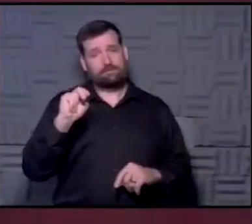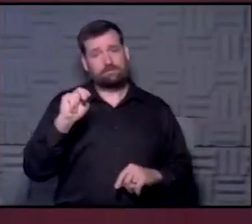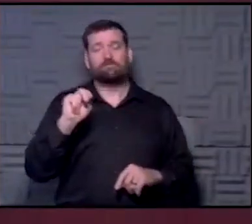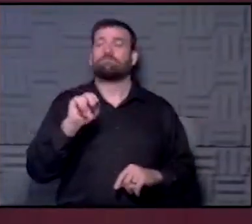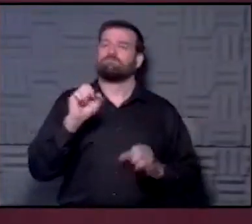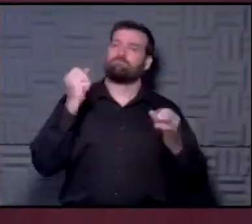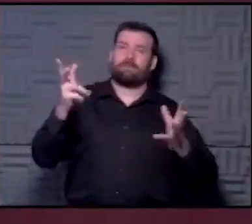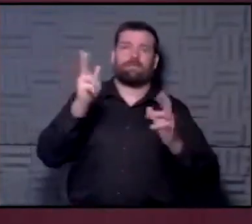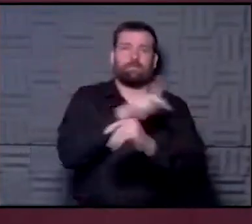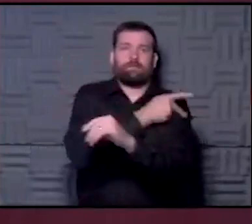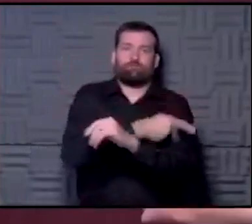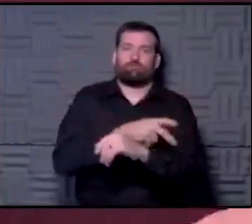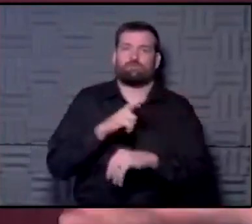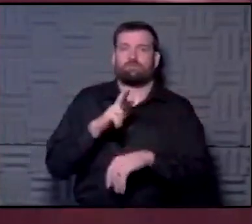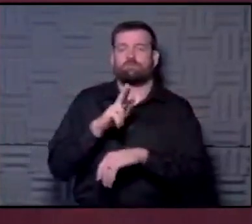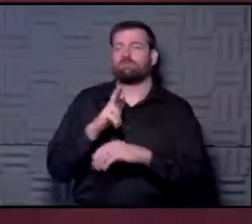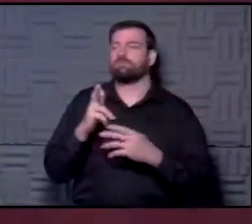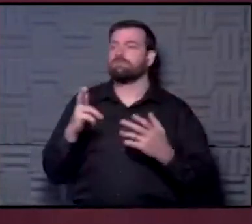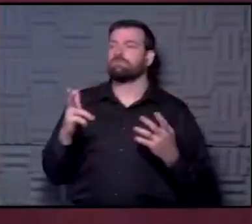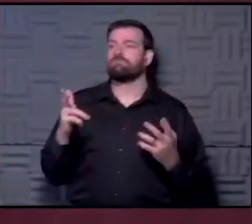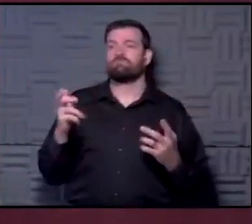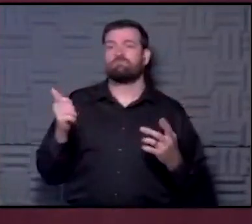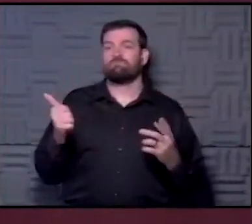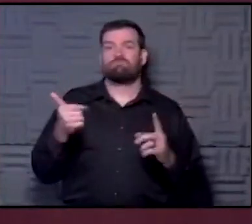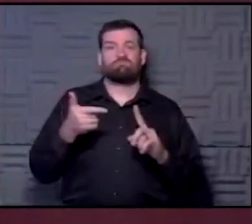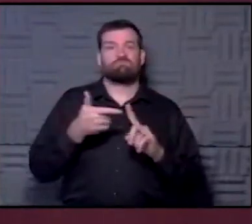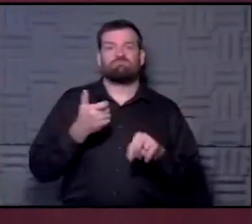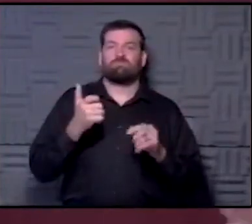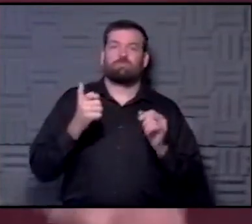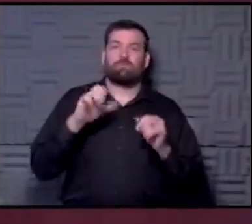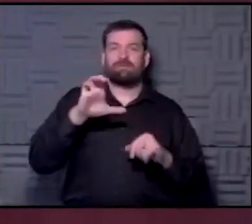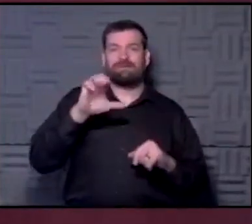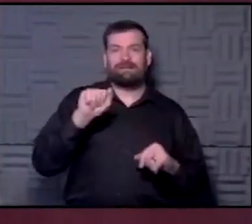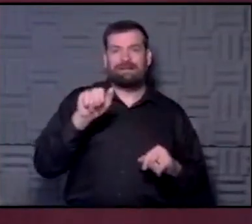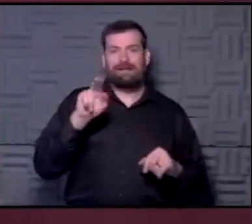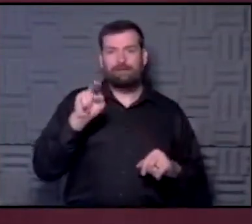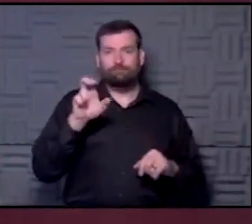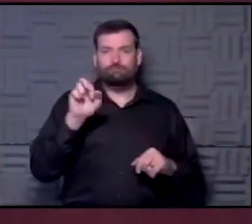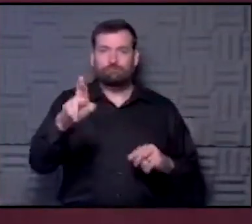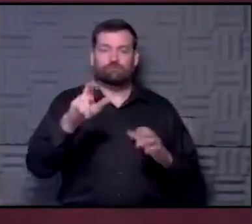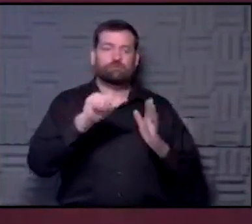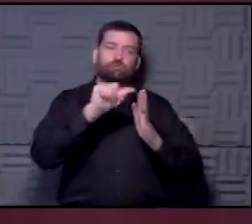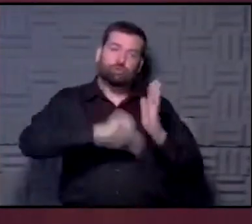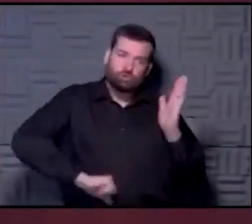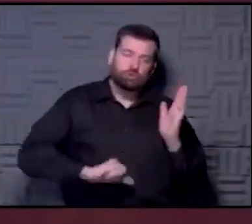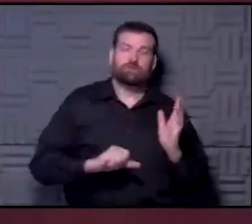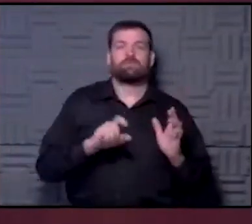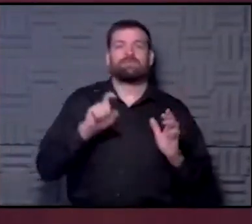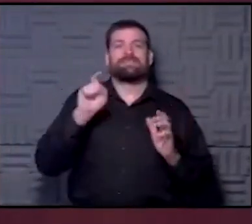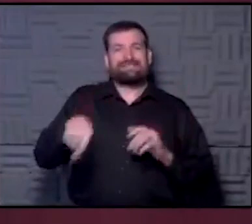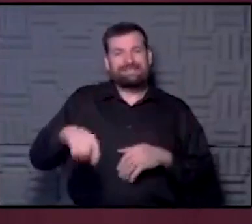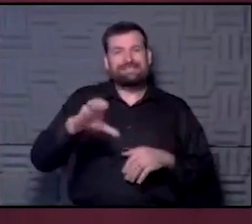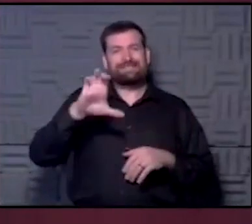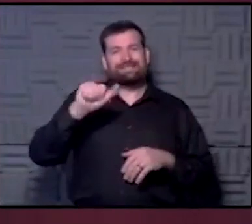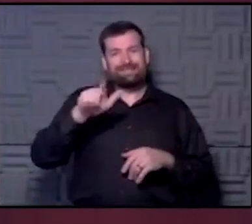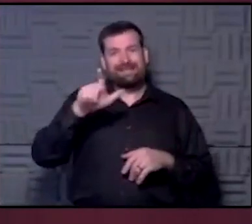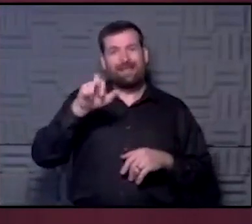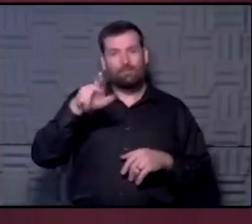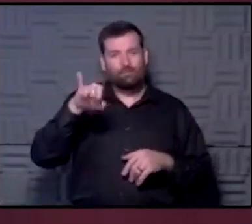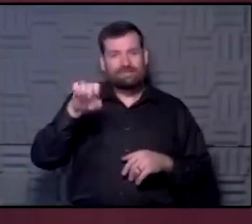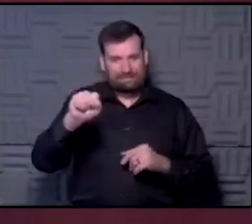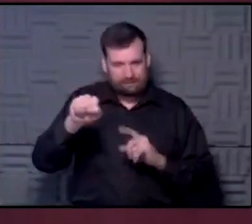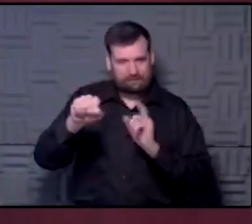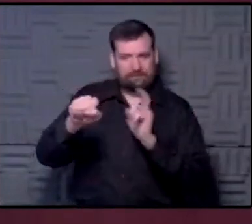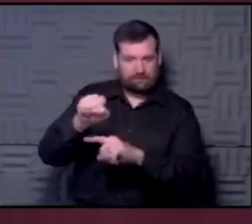lot of patients in the hospital, whether from cancer or a surgery, and you just need them to get the fuel, and we need you to eat, we need you to